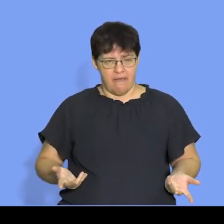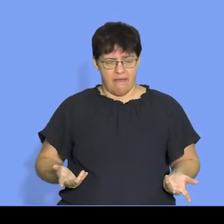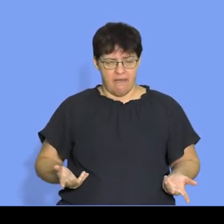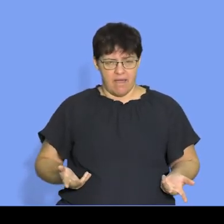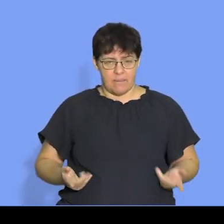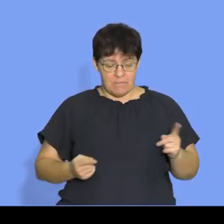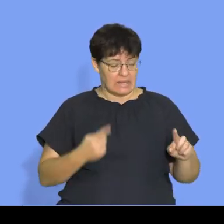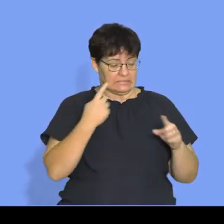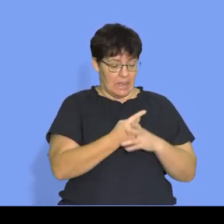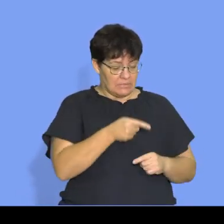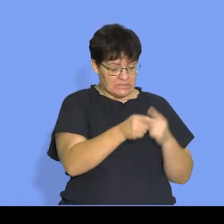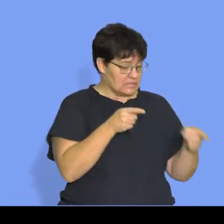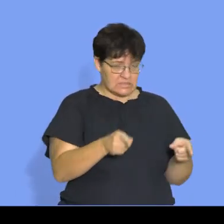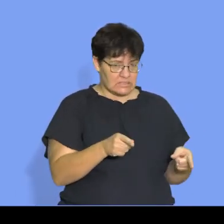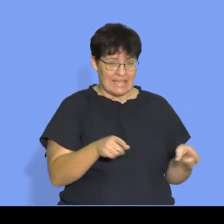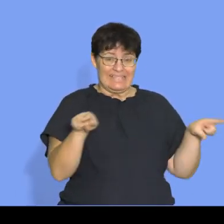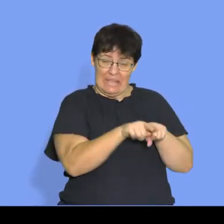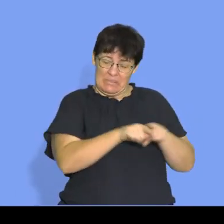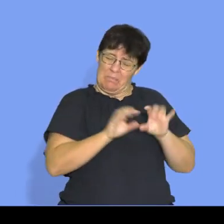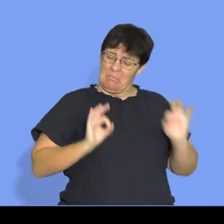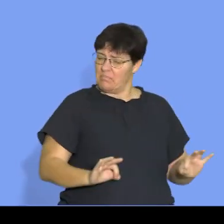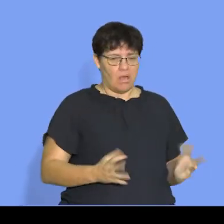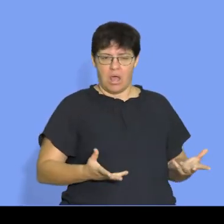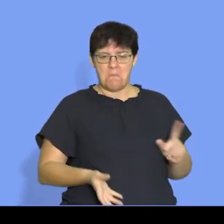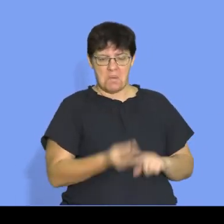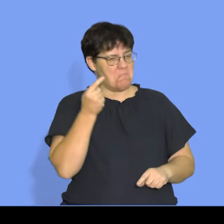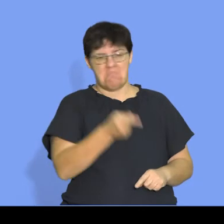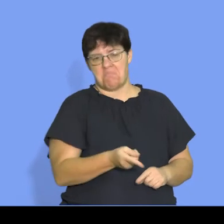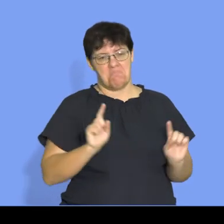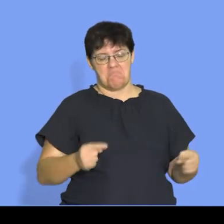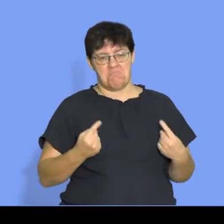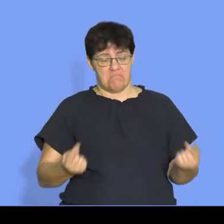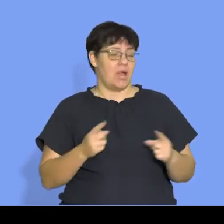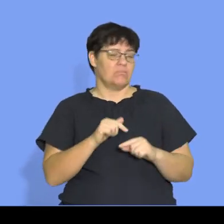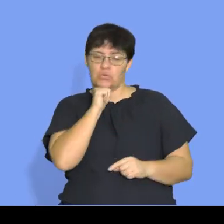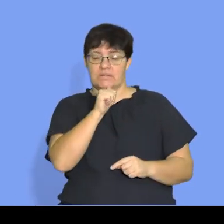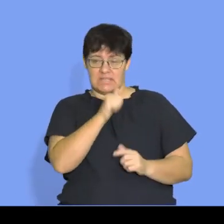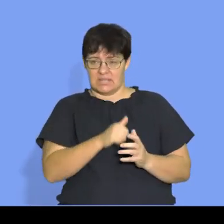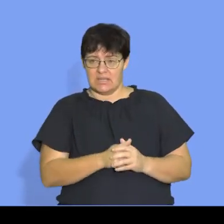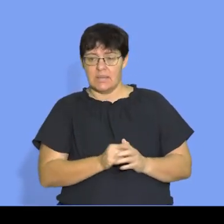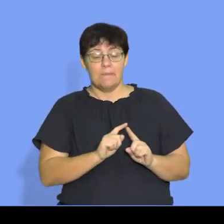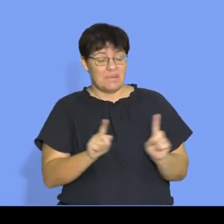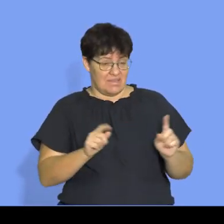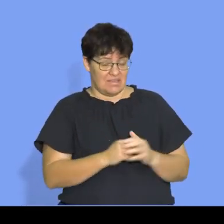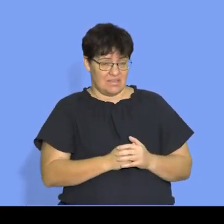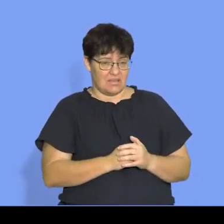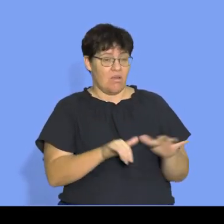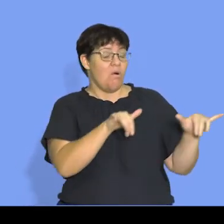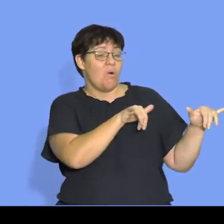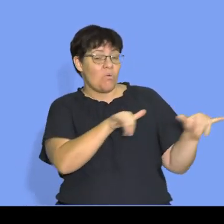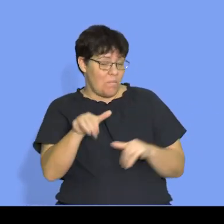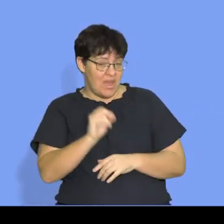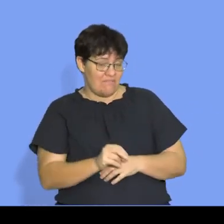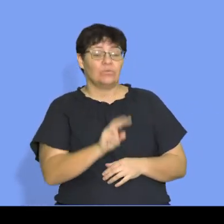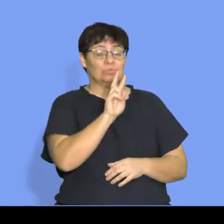I multiply them, I will get the initial equation. But I can then take out a common factor here, which is